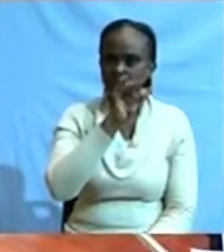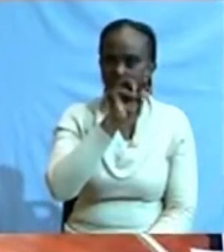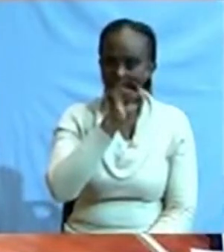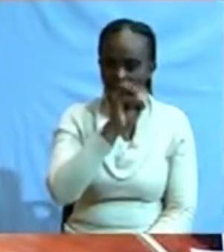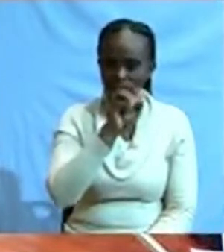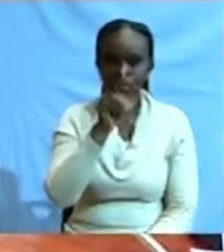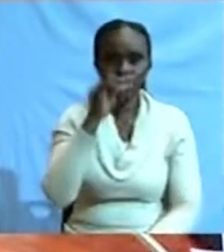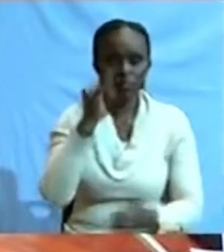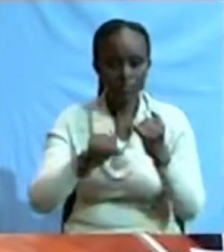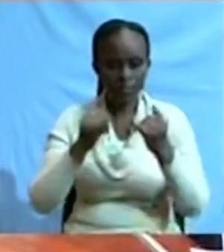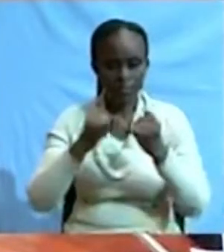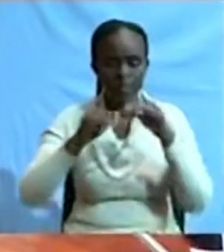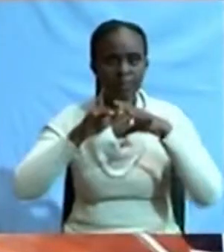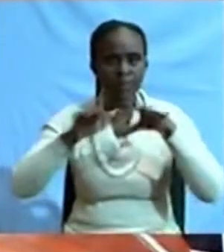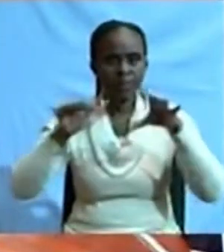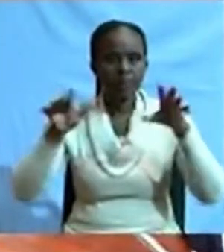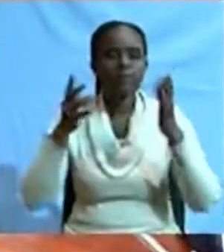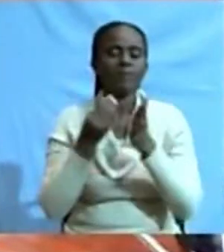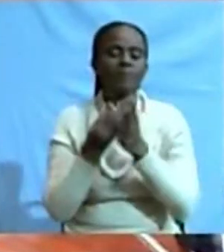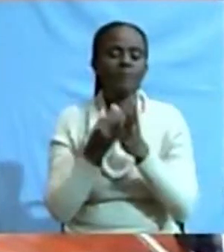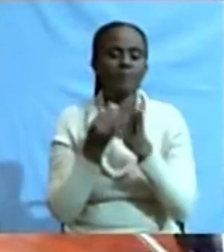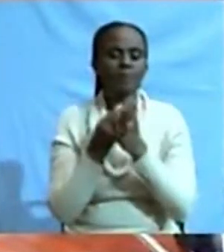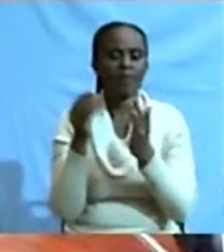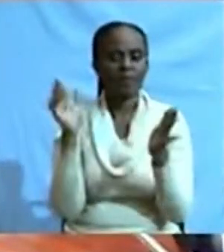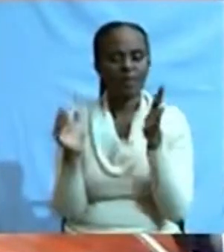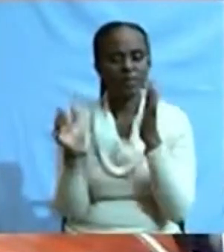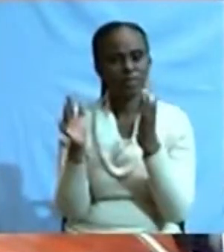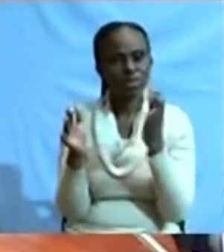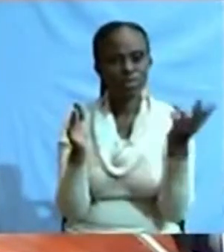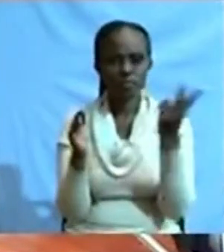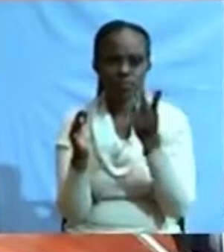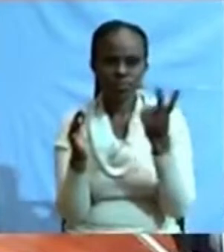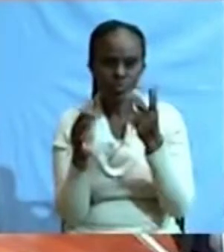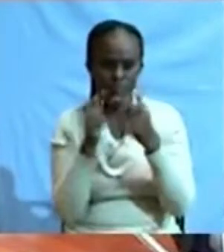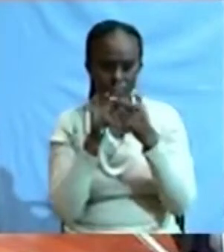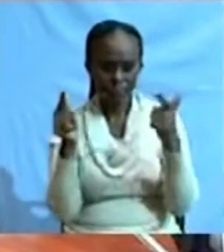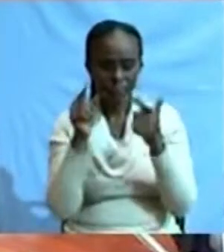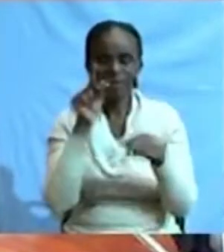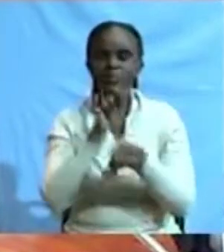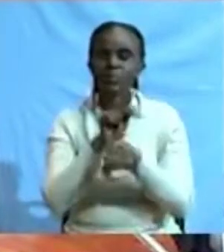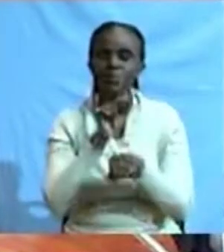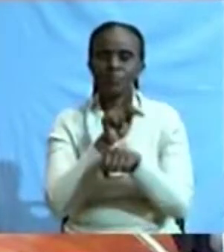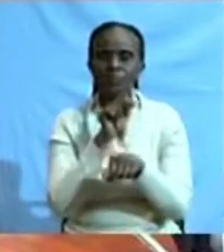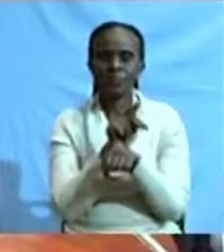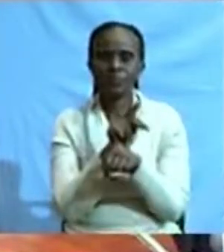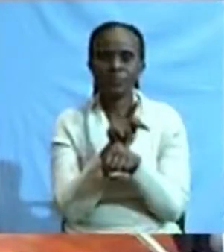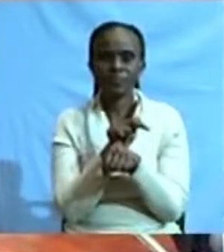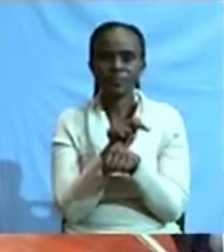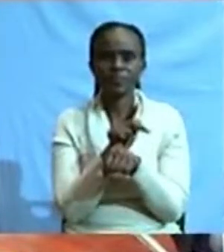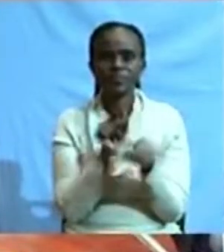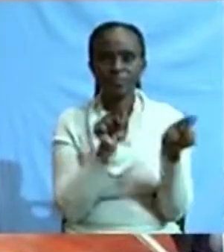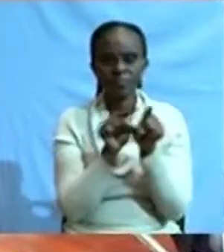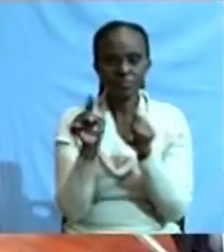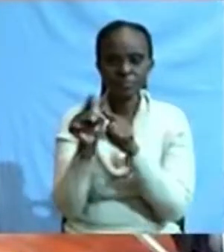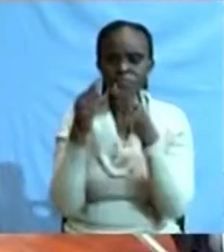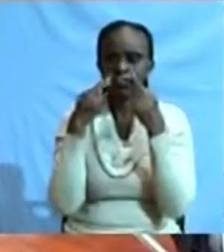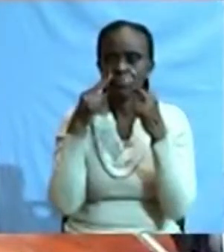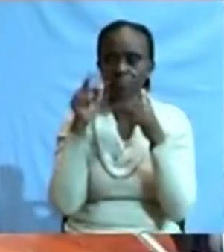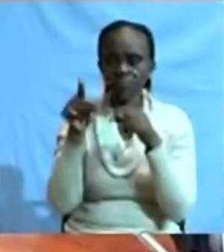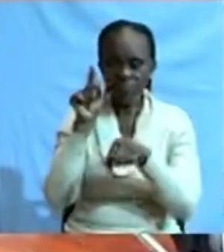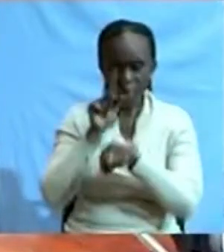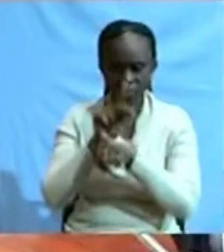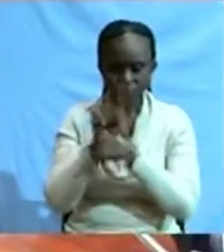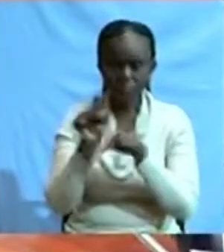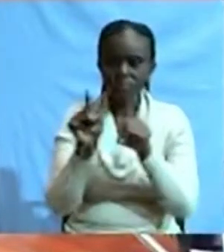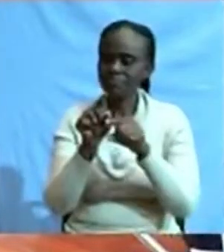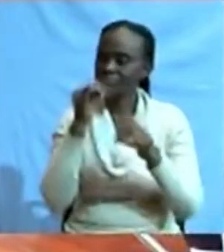thinly spreading the said allocation between the two big construction projects. As a result, the project could